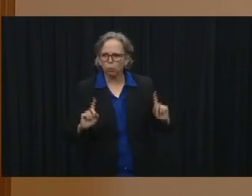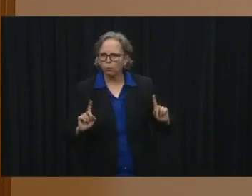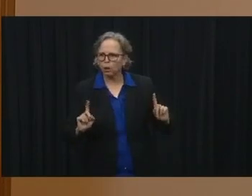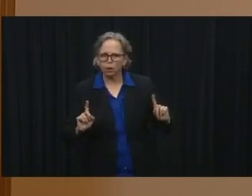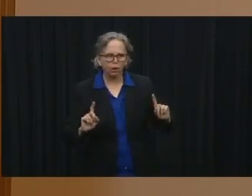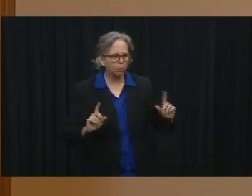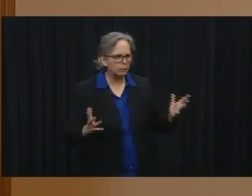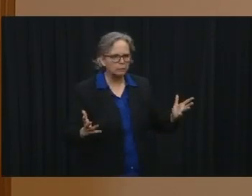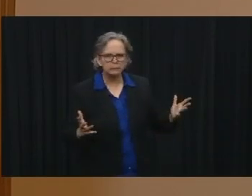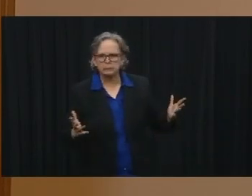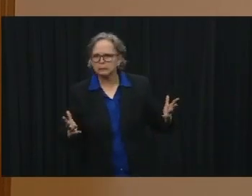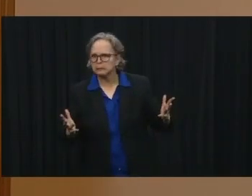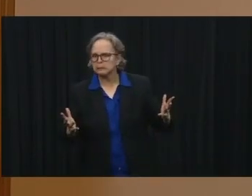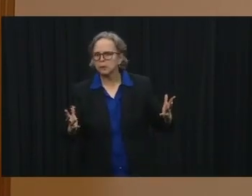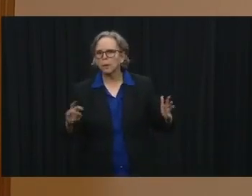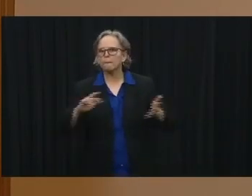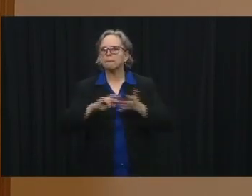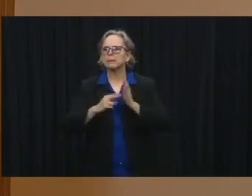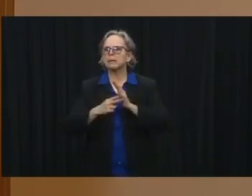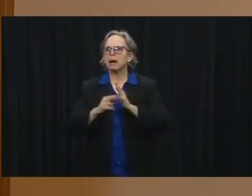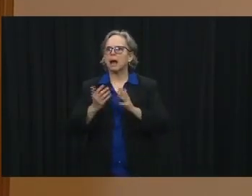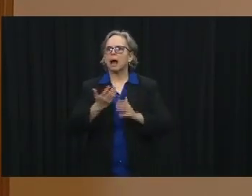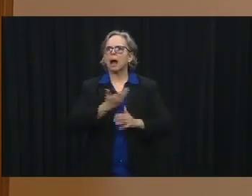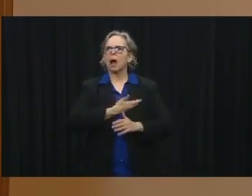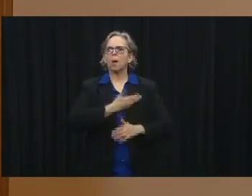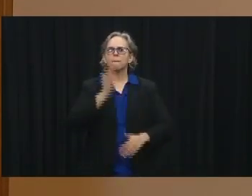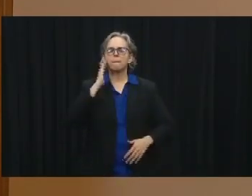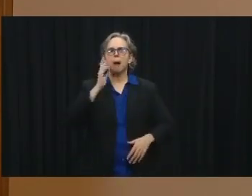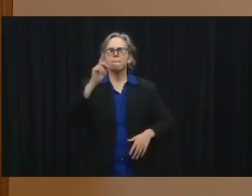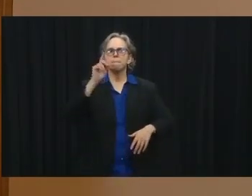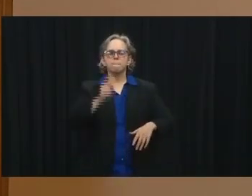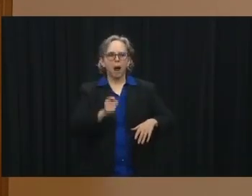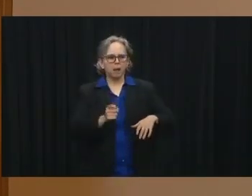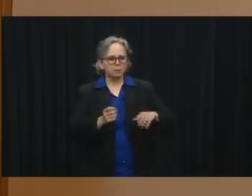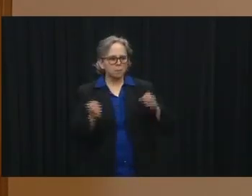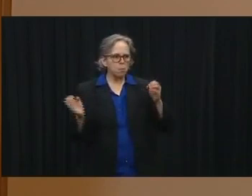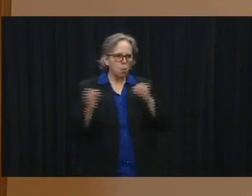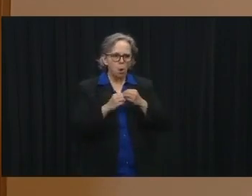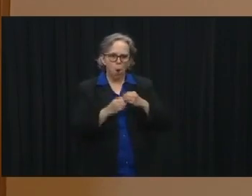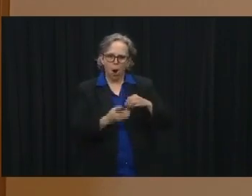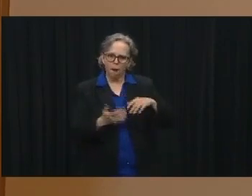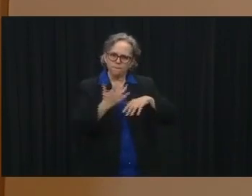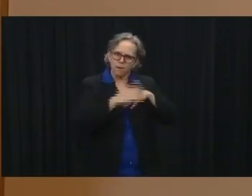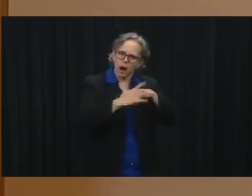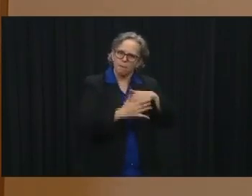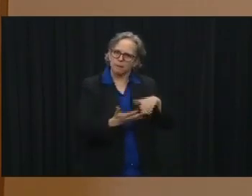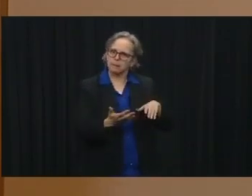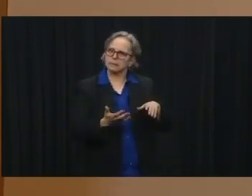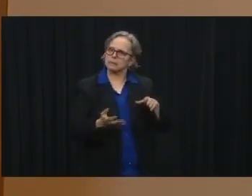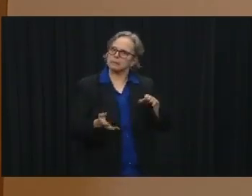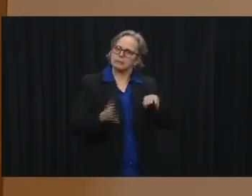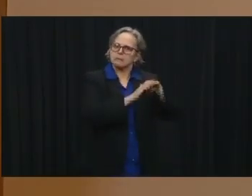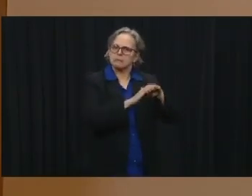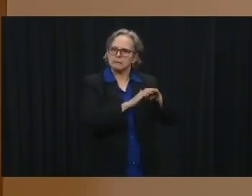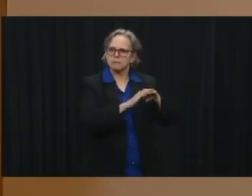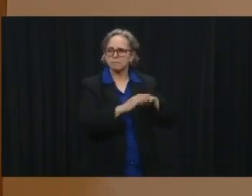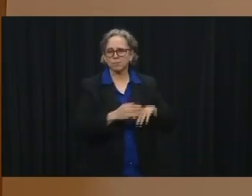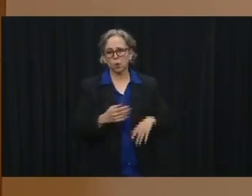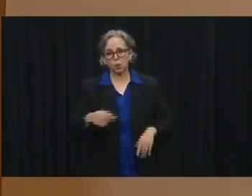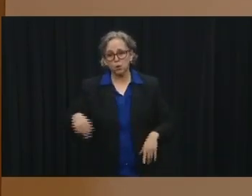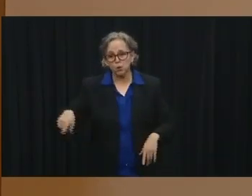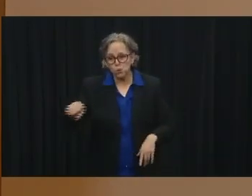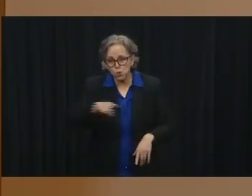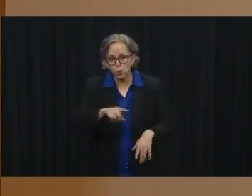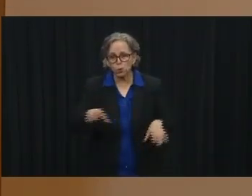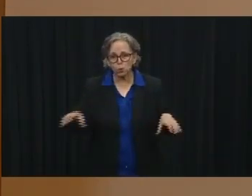our capacity in our hospitals. Everything you're doing matters. It's life and death. And folks, please pay attention. You see what's happening